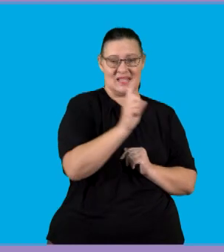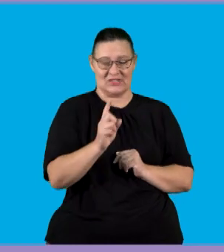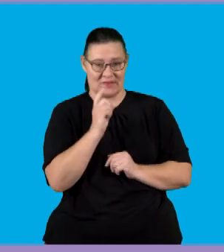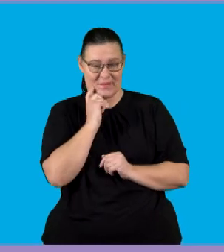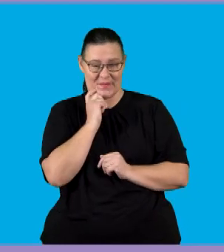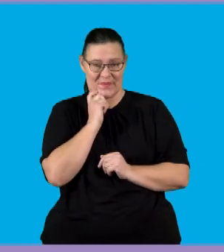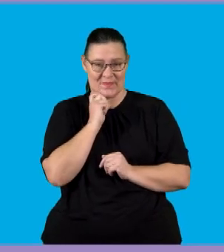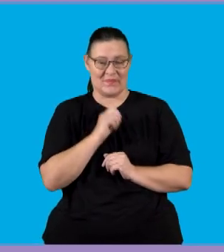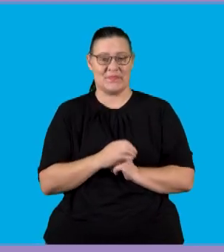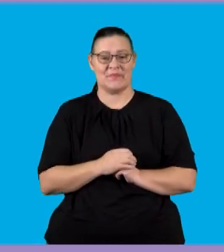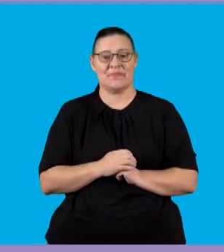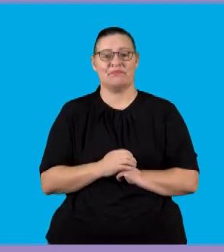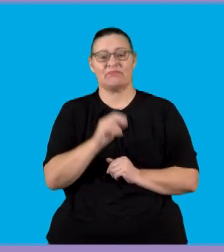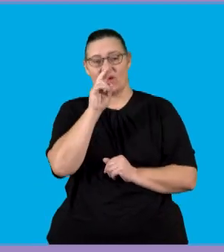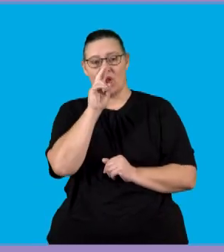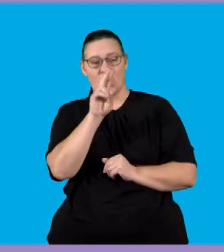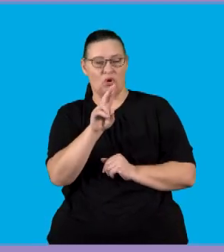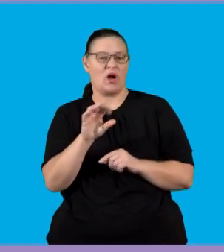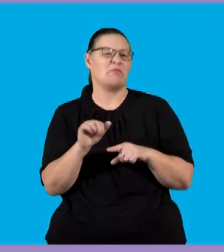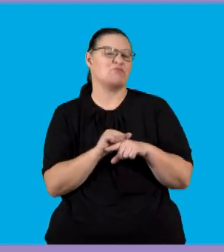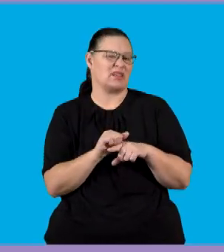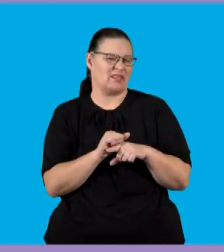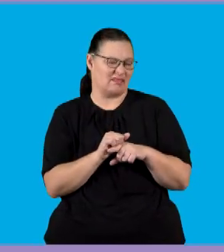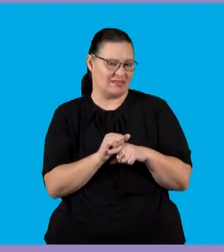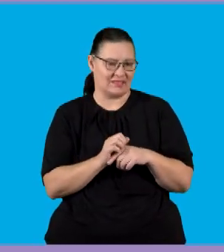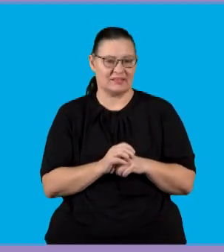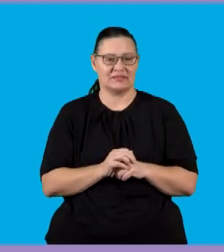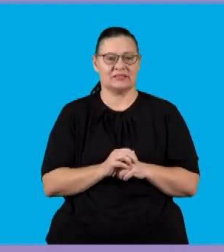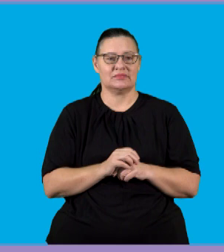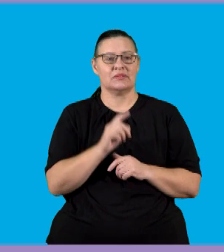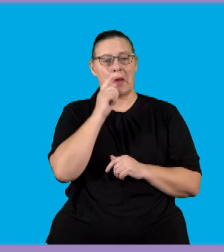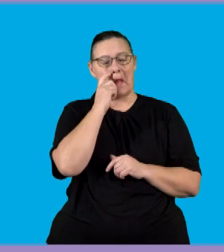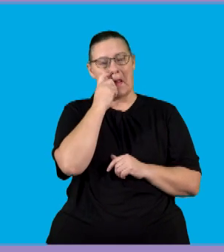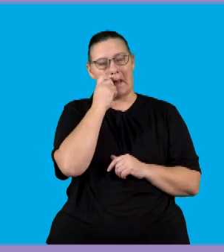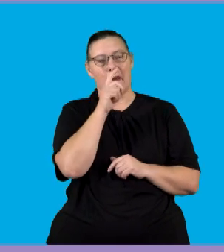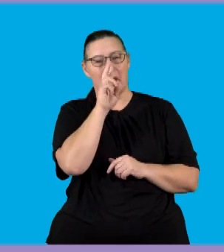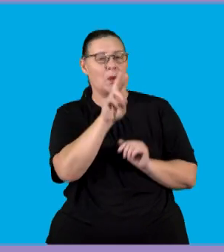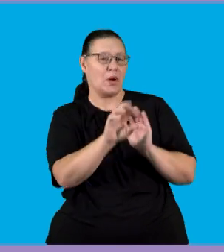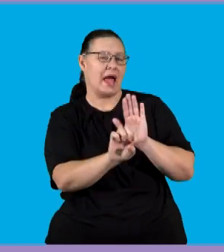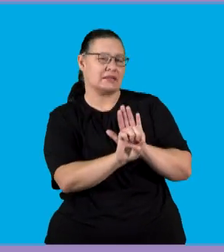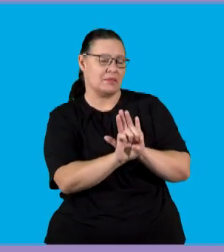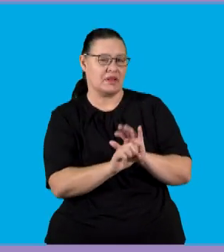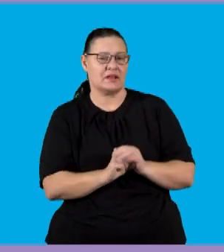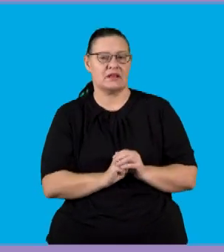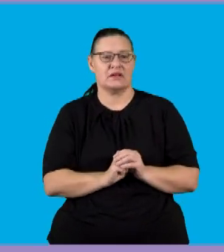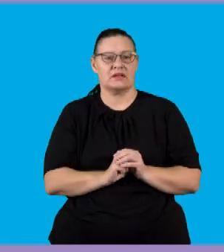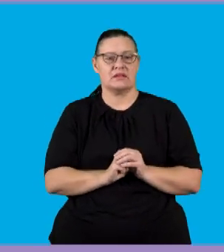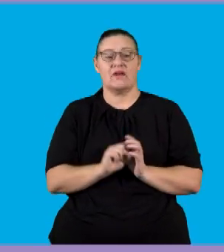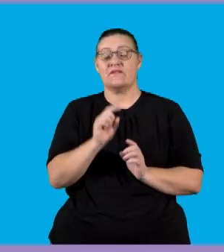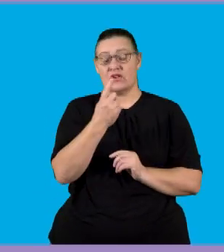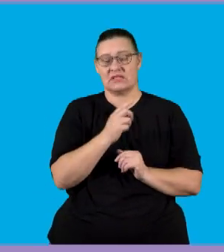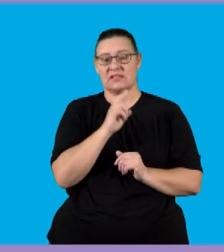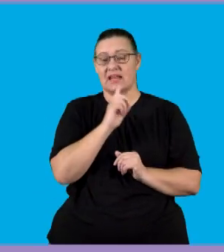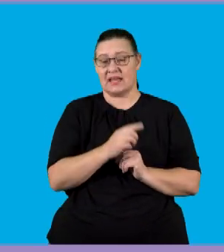quotient. Let's look at this practically. So we are going to look at some examples here. So the first one